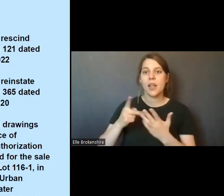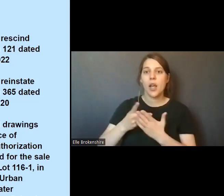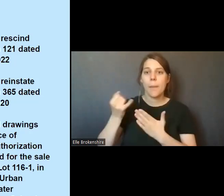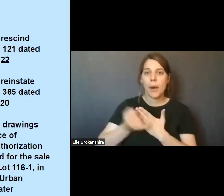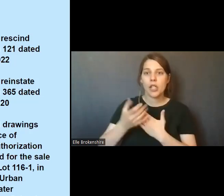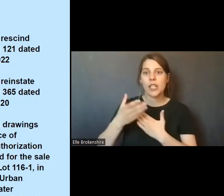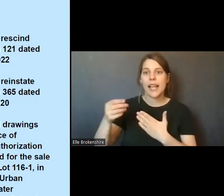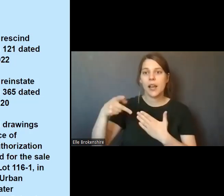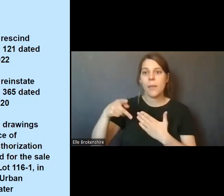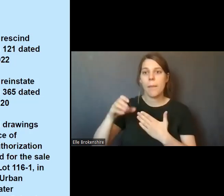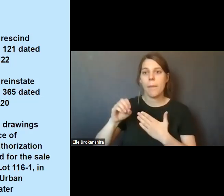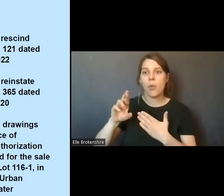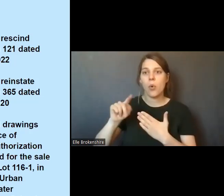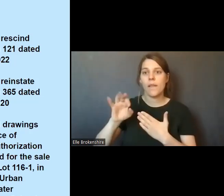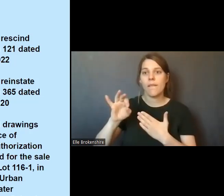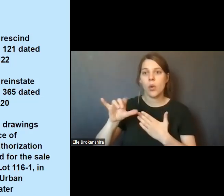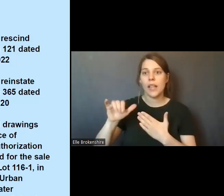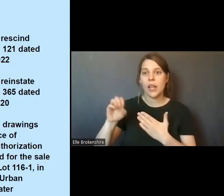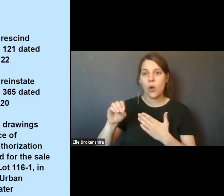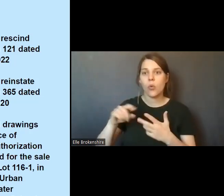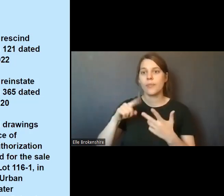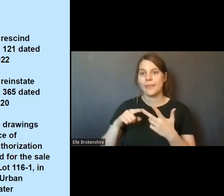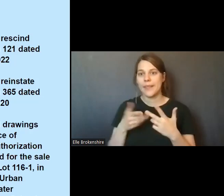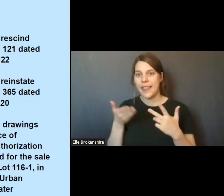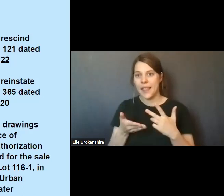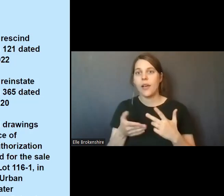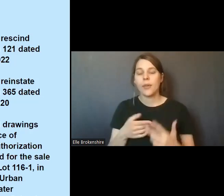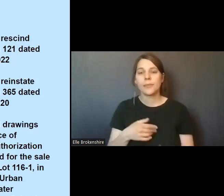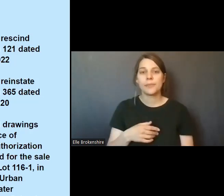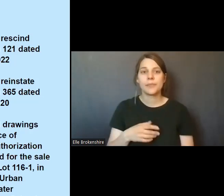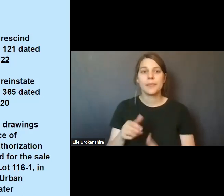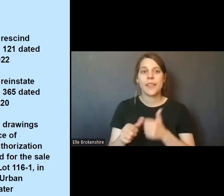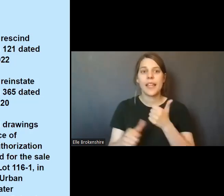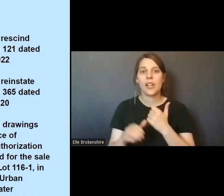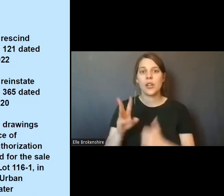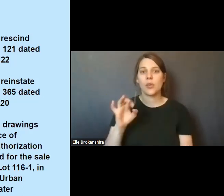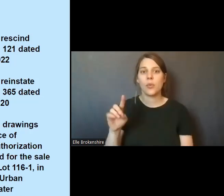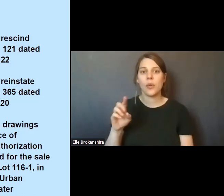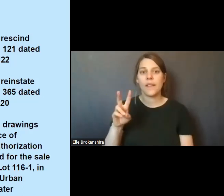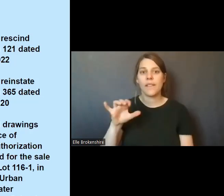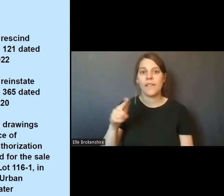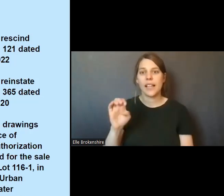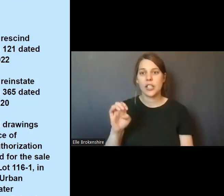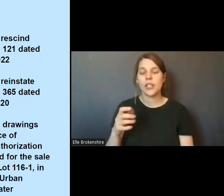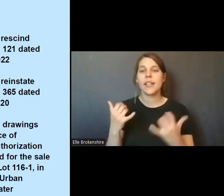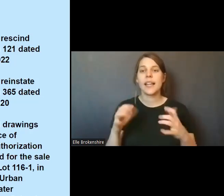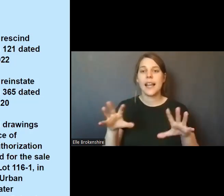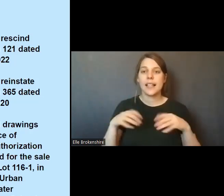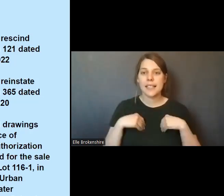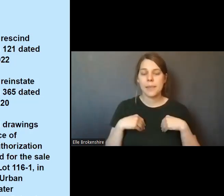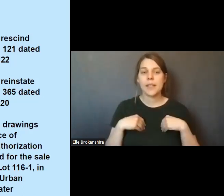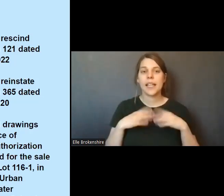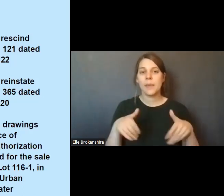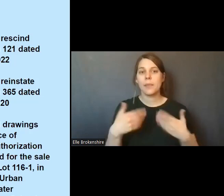reports there under Woods Village. Today, I'm presenting accepting the final drawings, final evidence